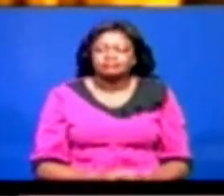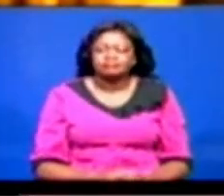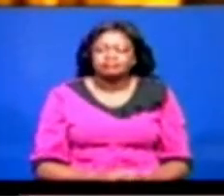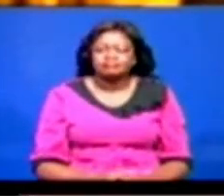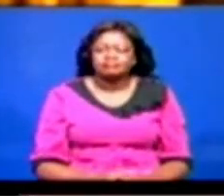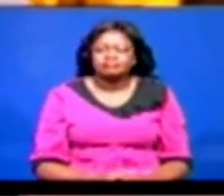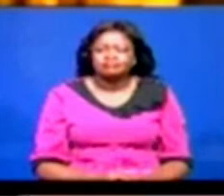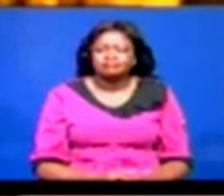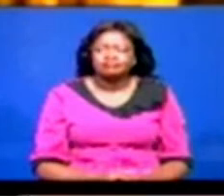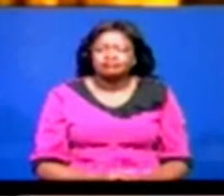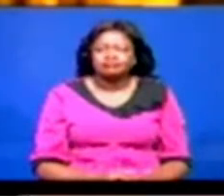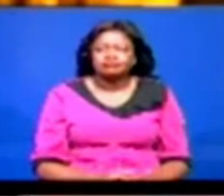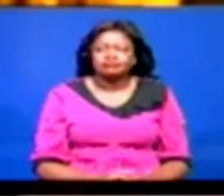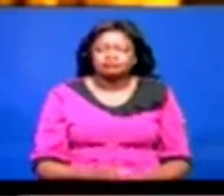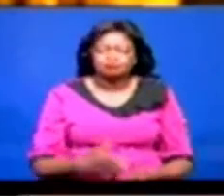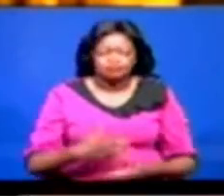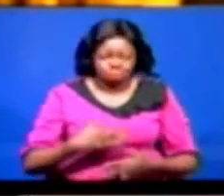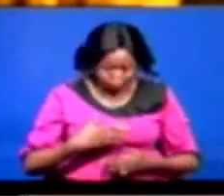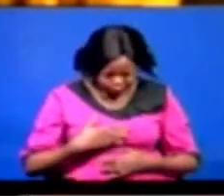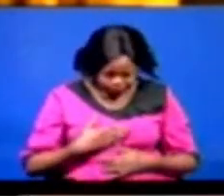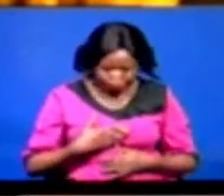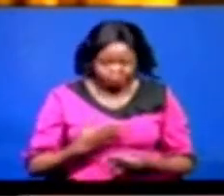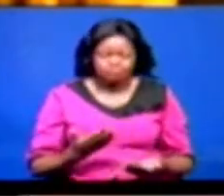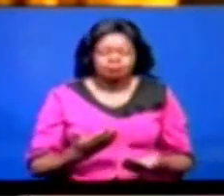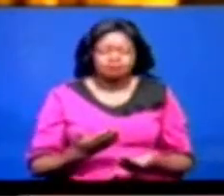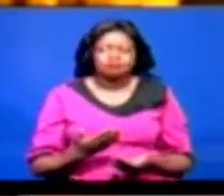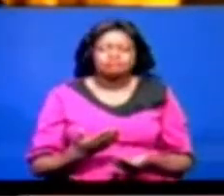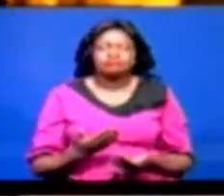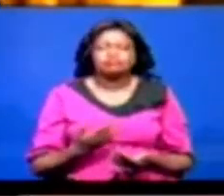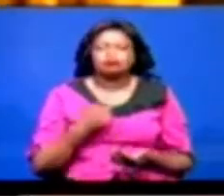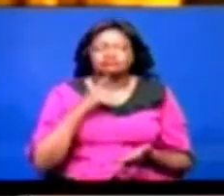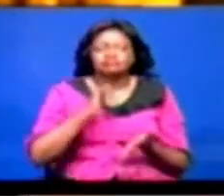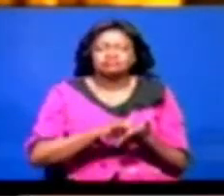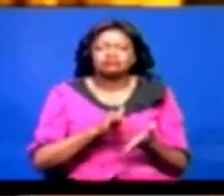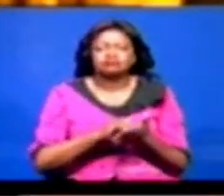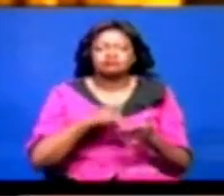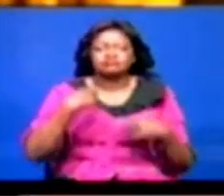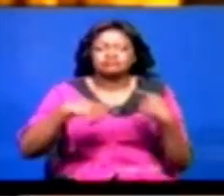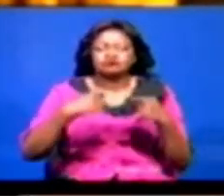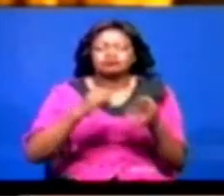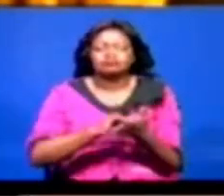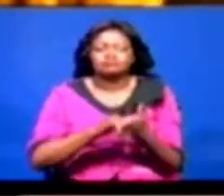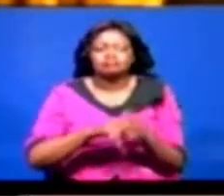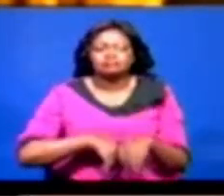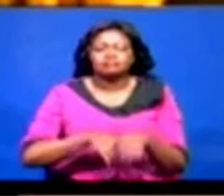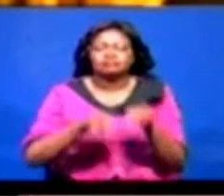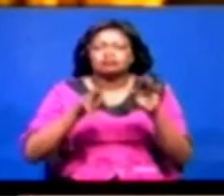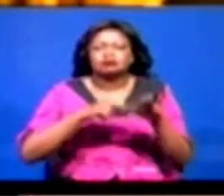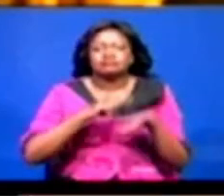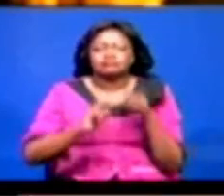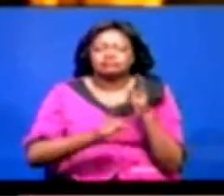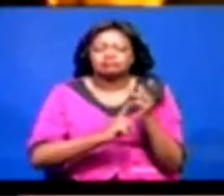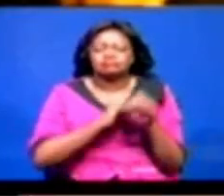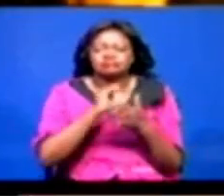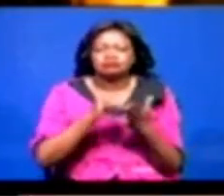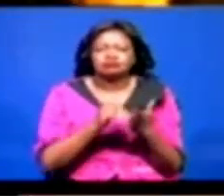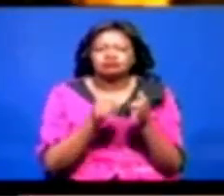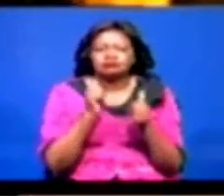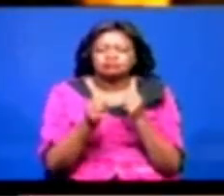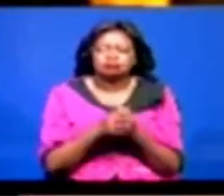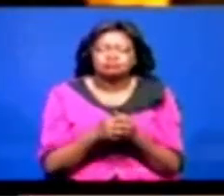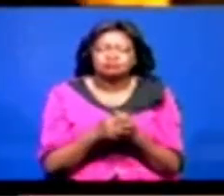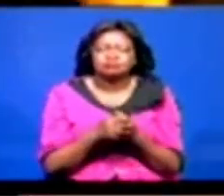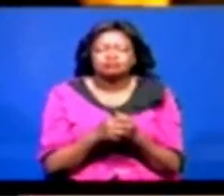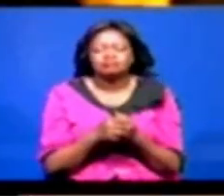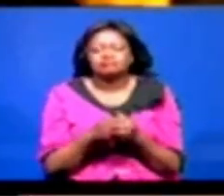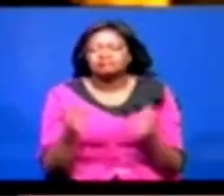And my lords and my ladies, it's a humble submission that the process that was followed at the National Tallying Center, which is set out in the Gazette notice